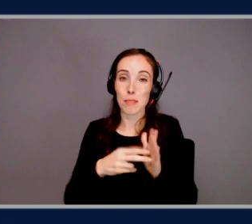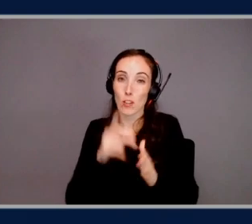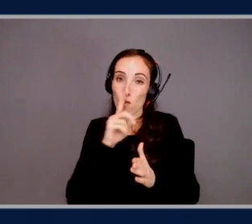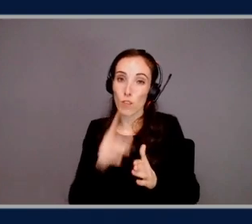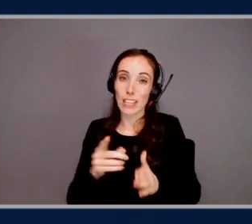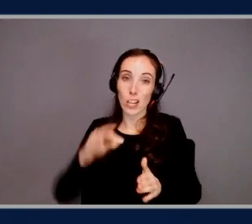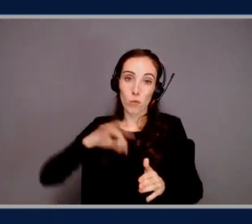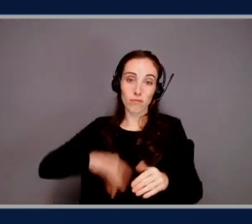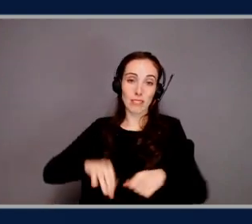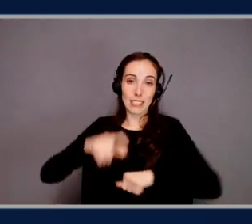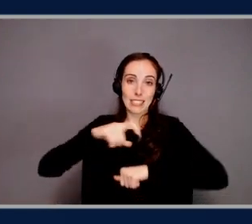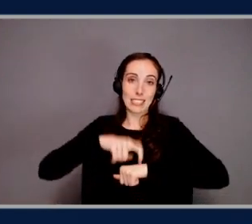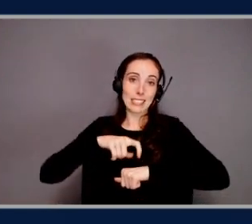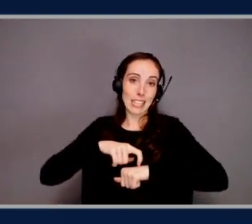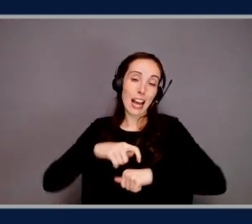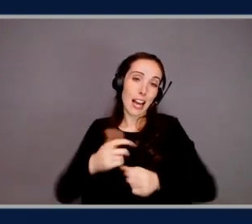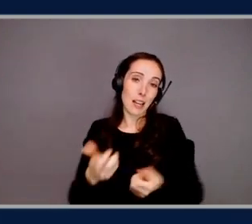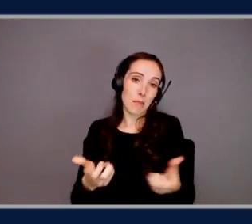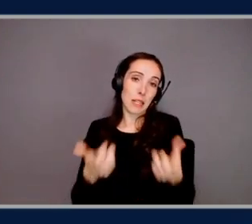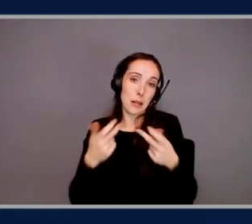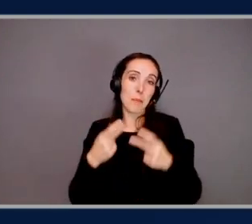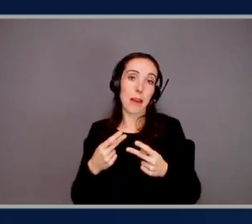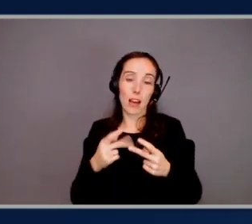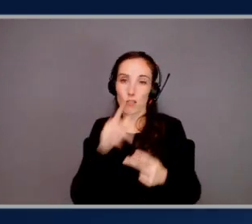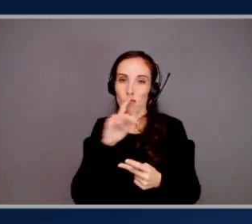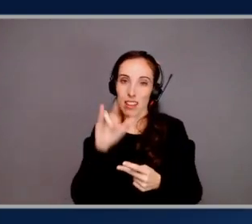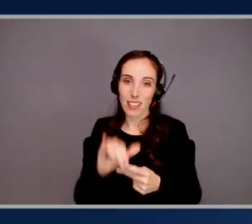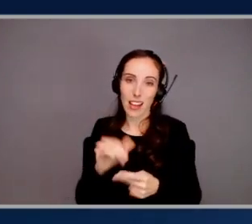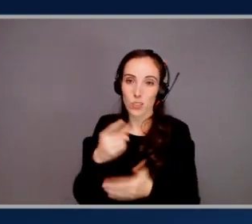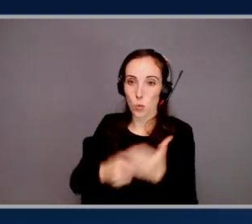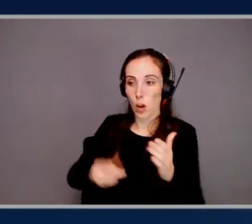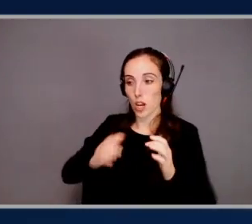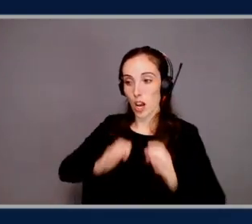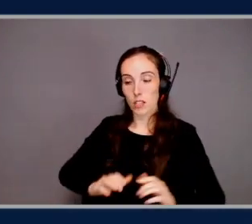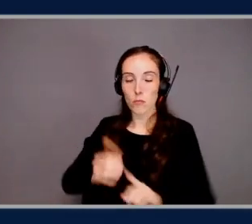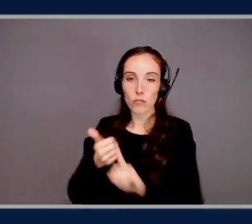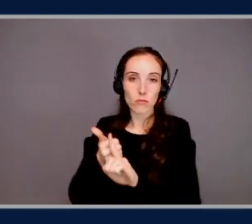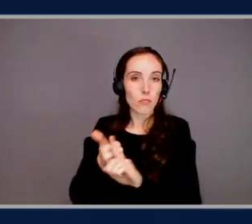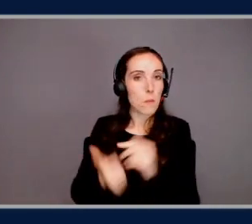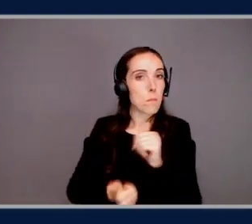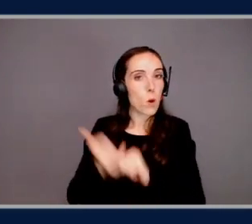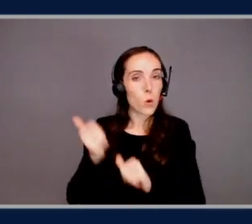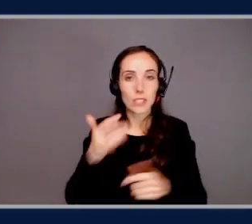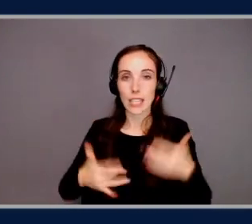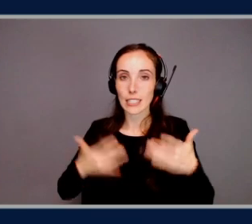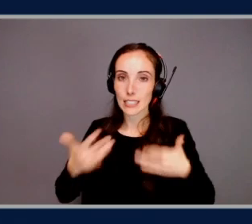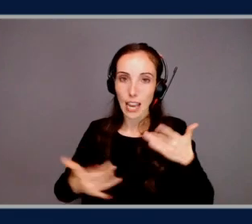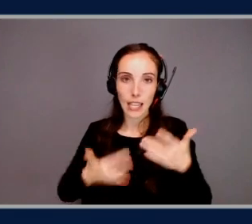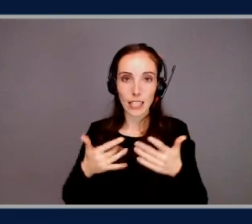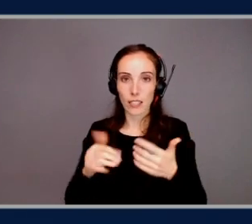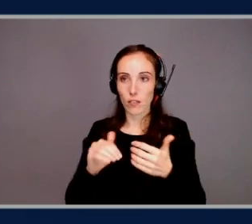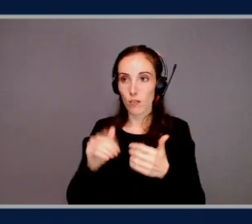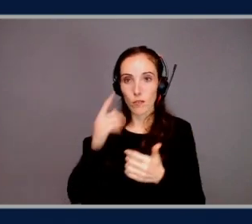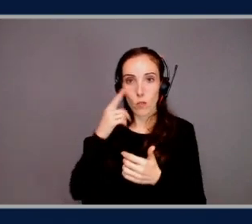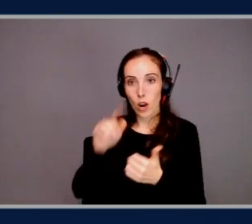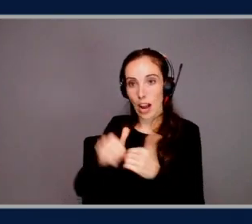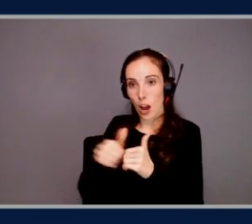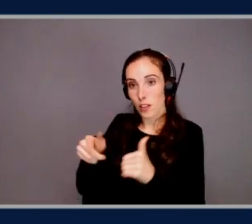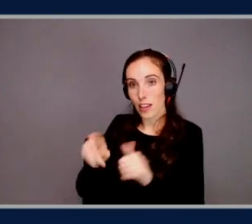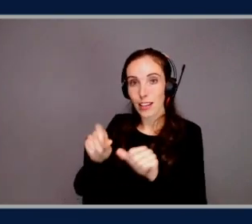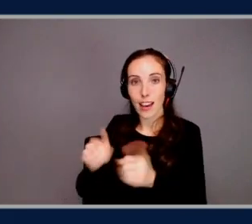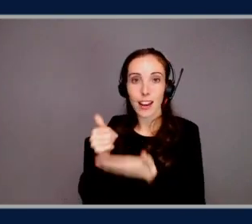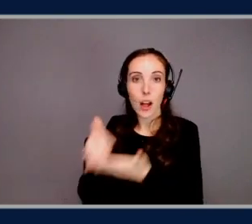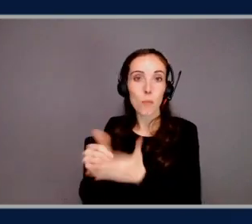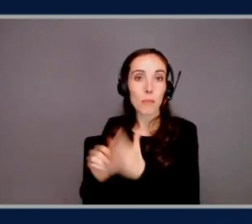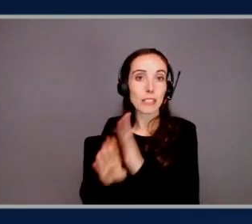So I'd say that's the things that customers are most excited about, is how do we help them enable their developers to sort of move faster through this